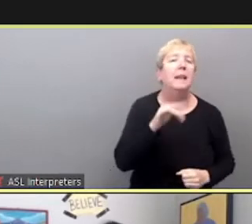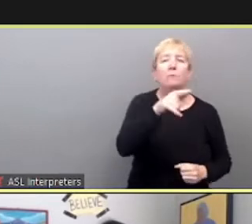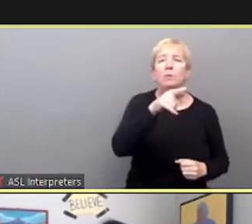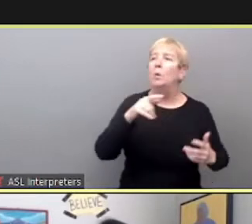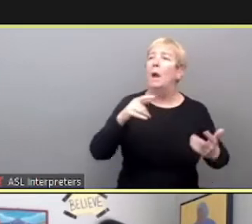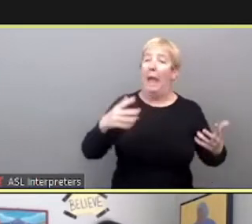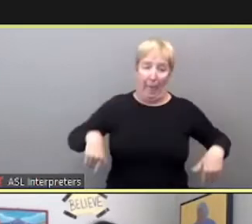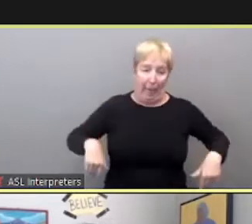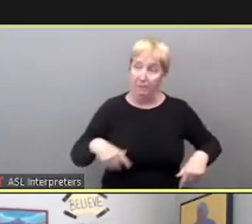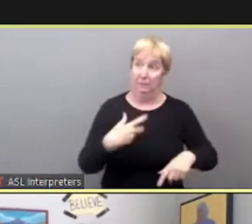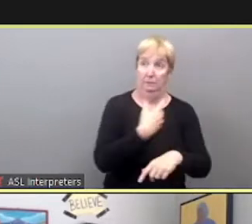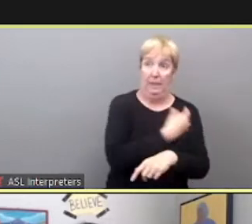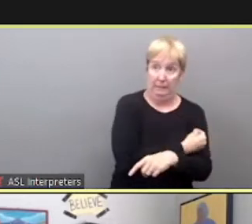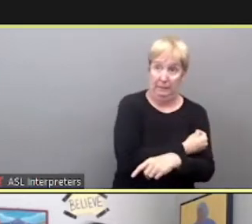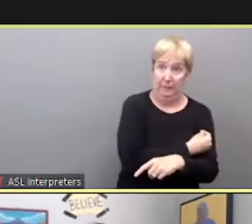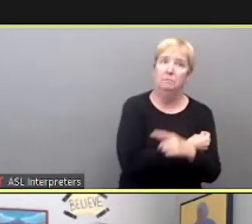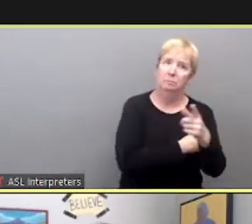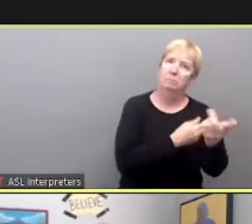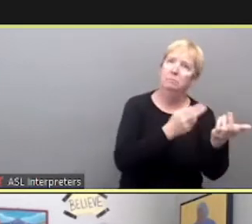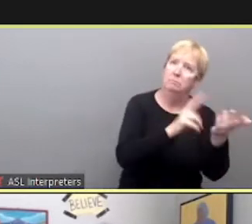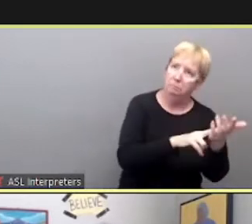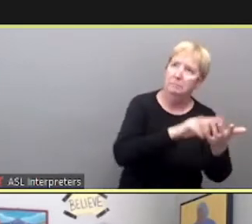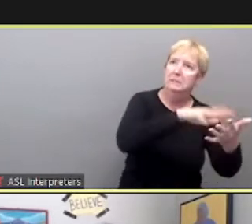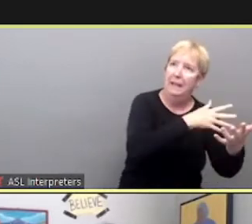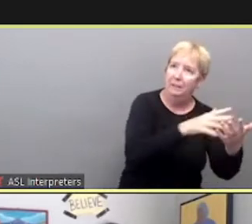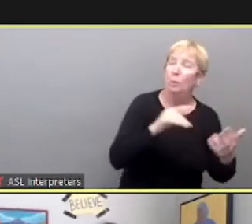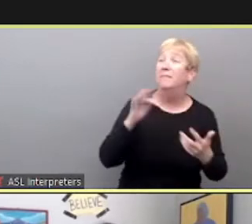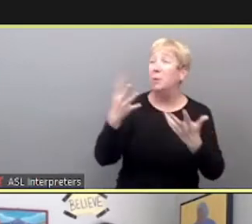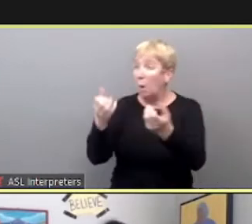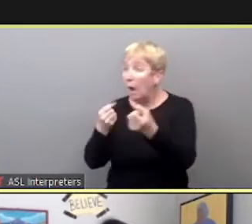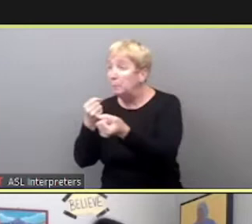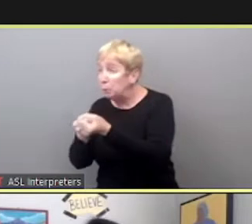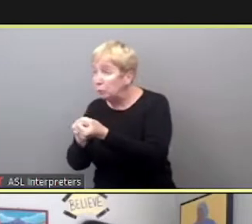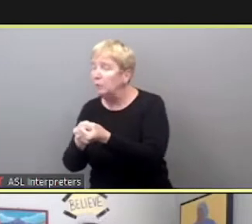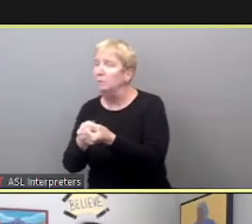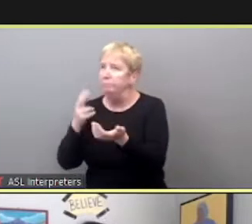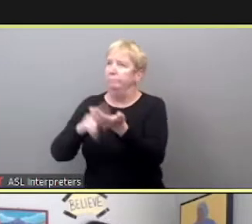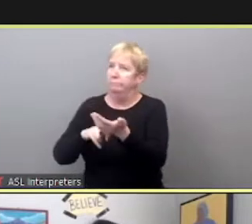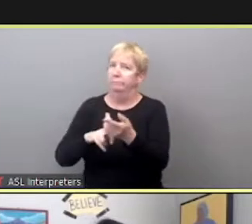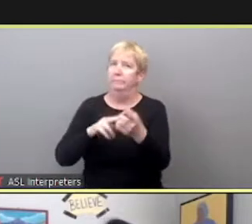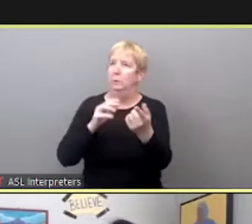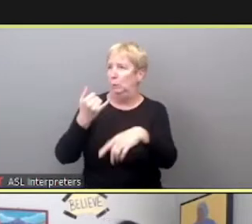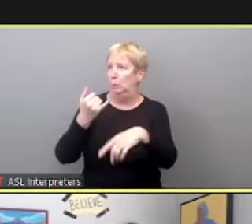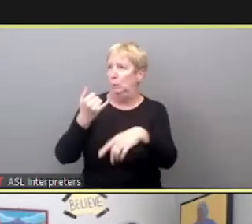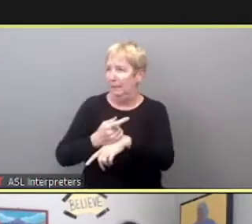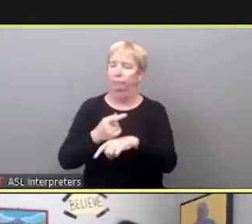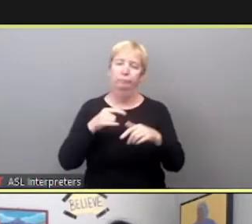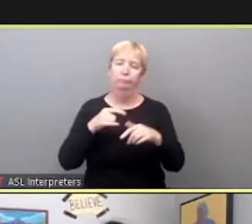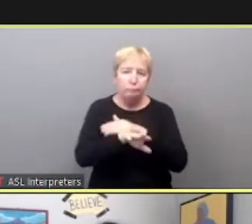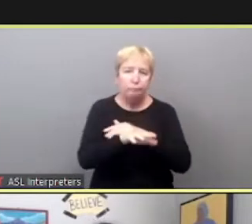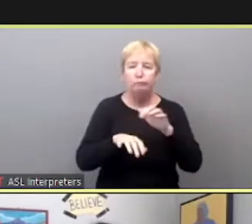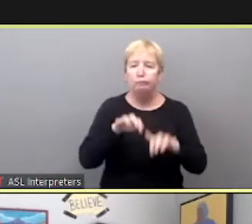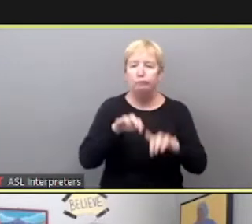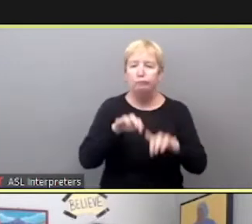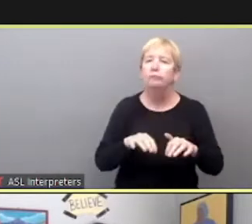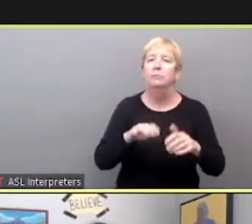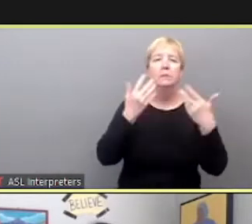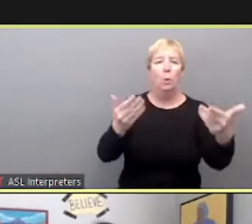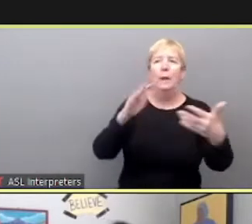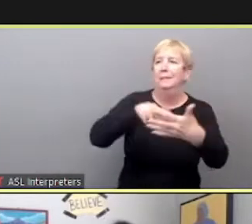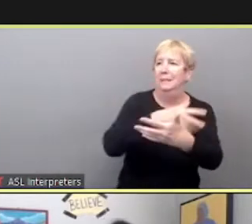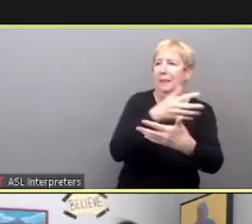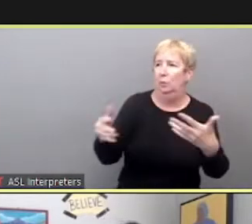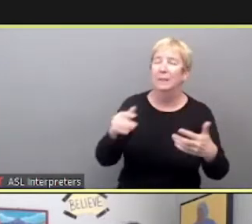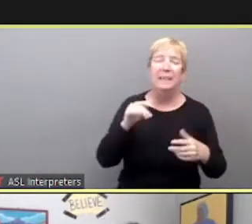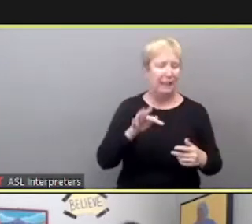vaccine appointment at vaccinenewmexico.org today. Talk to your provider if you still have questions about the